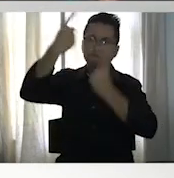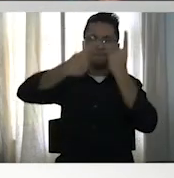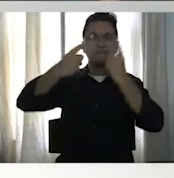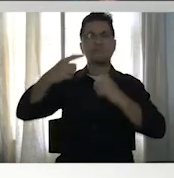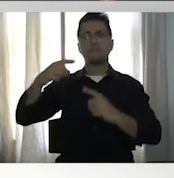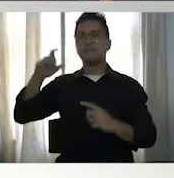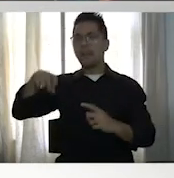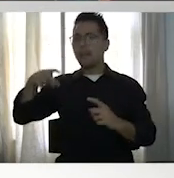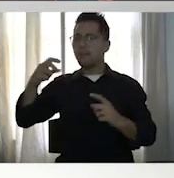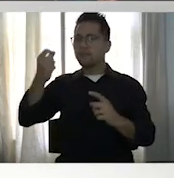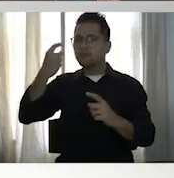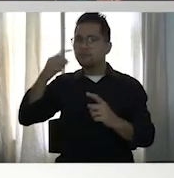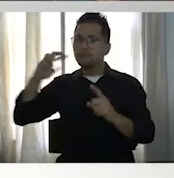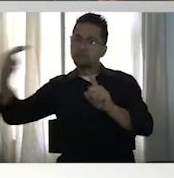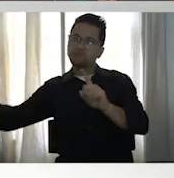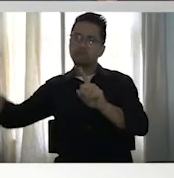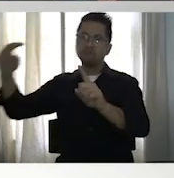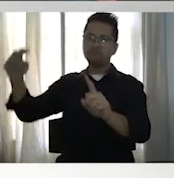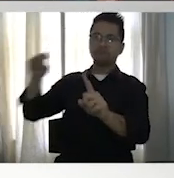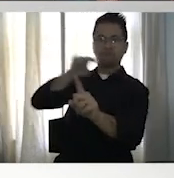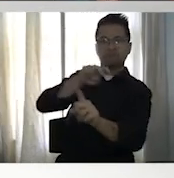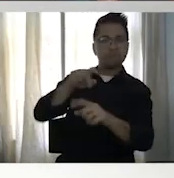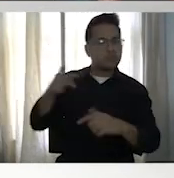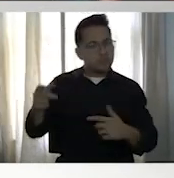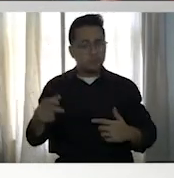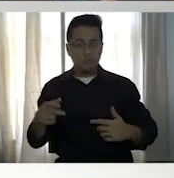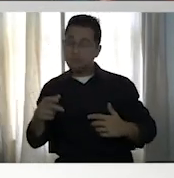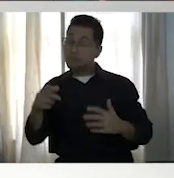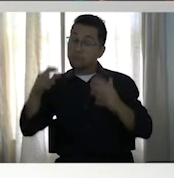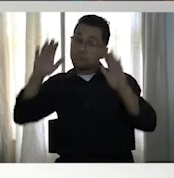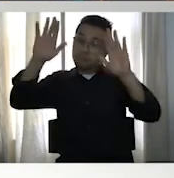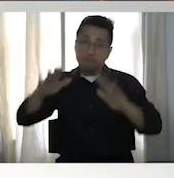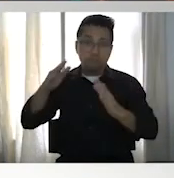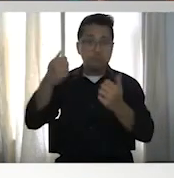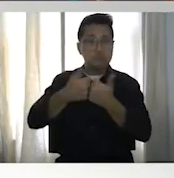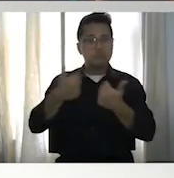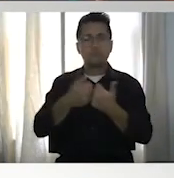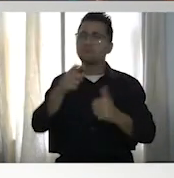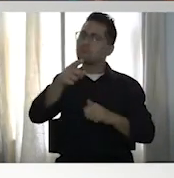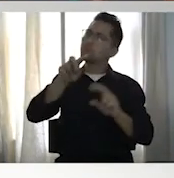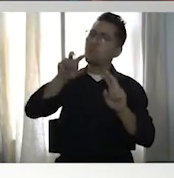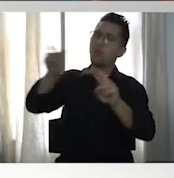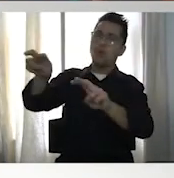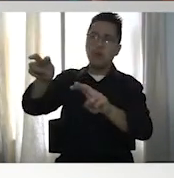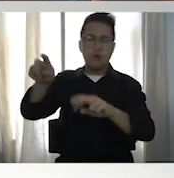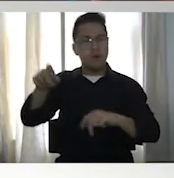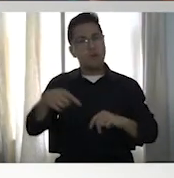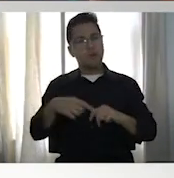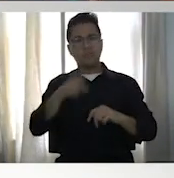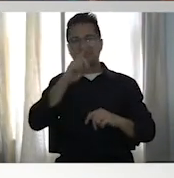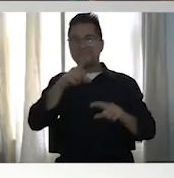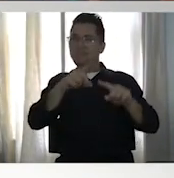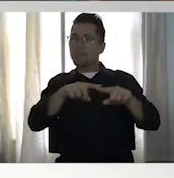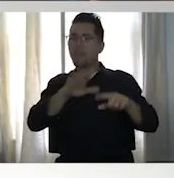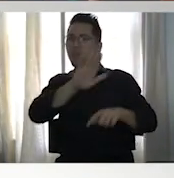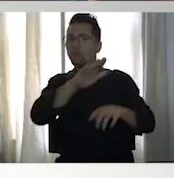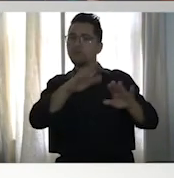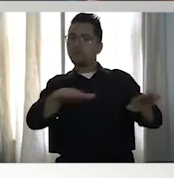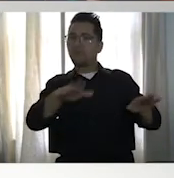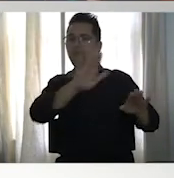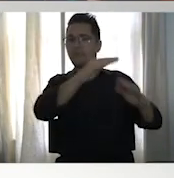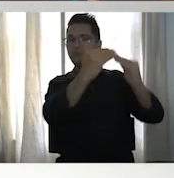perspective taking. They are great games, but take a look at them depending on what your child's levels